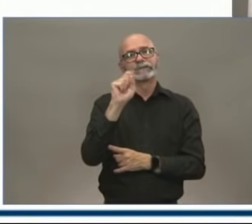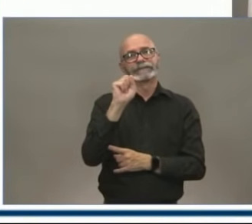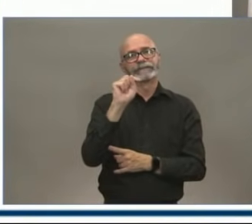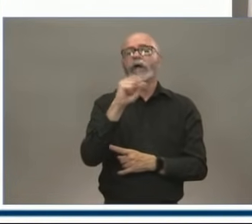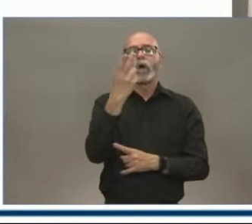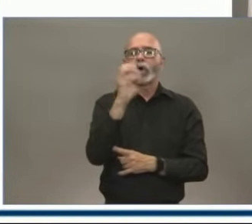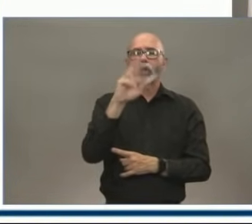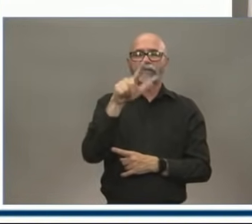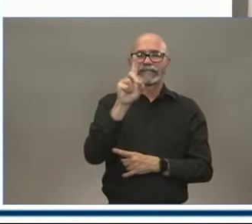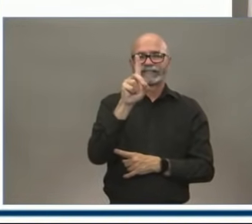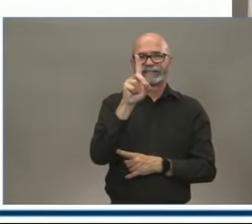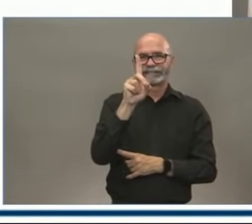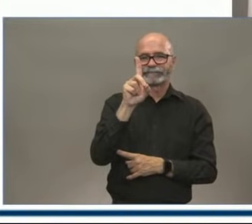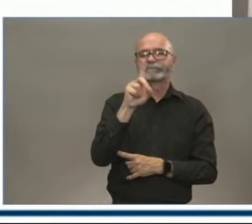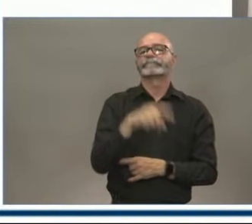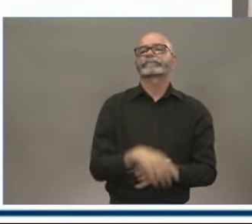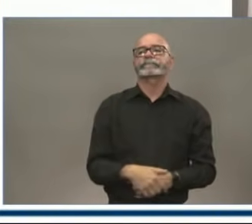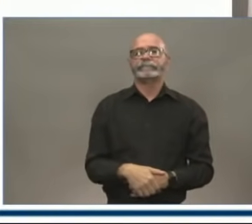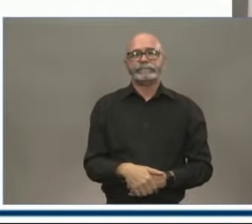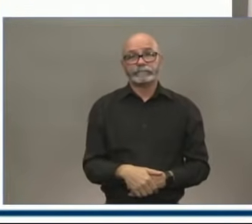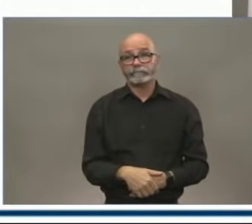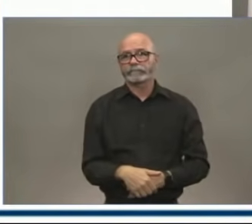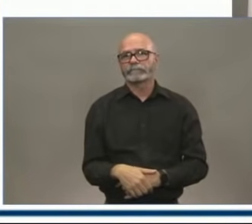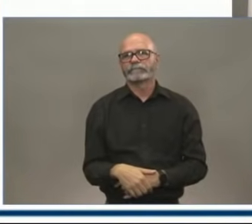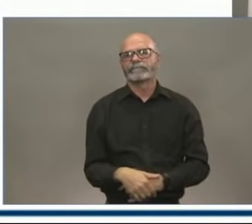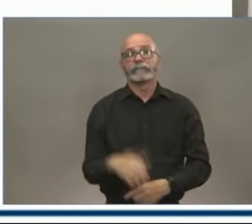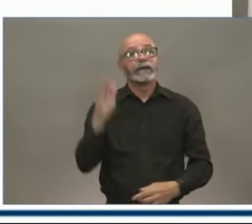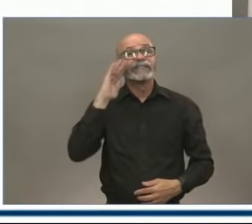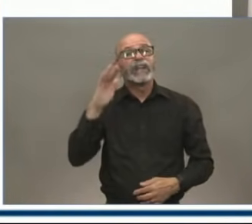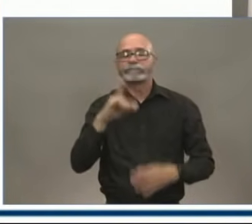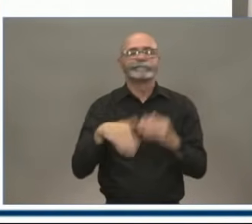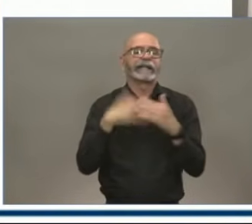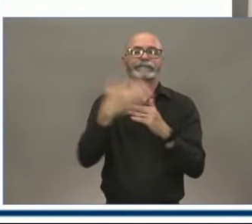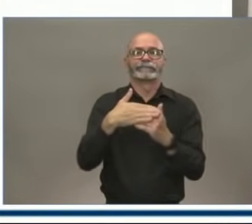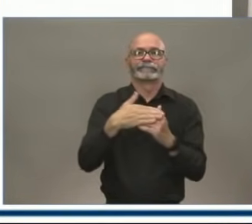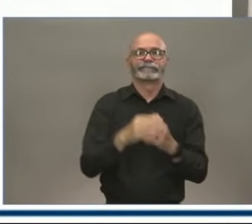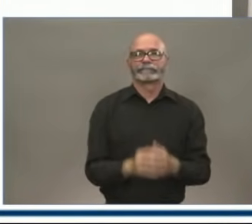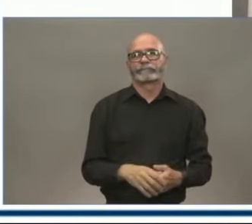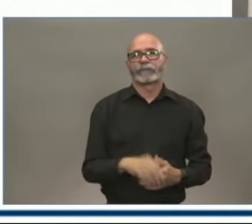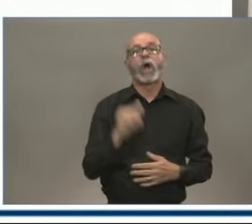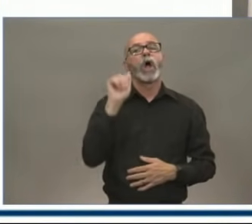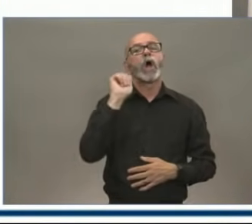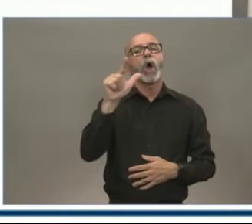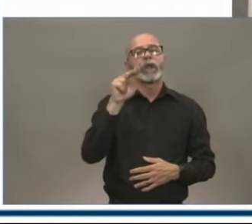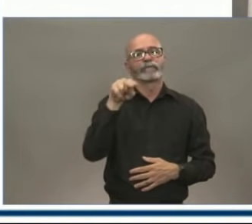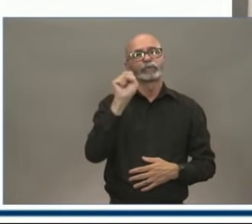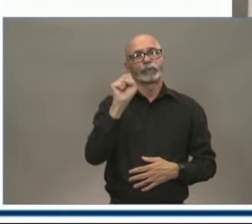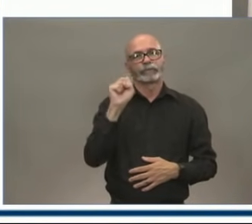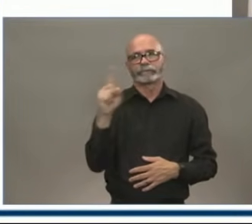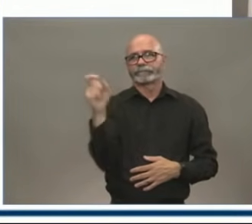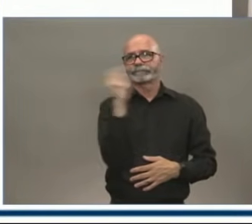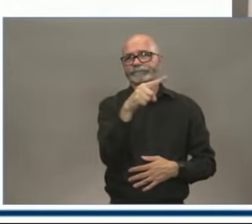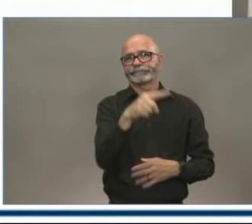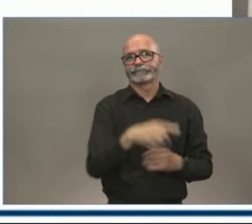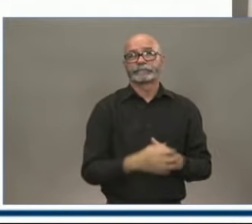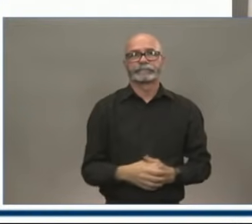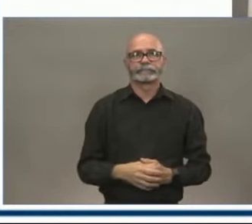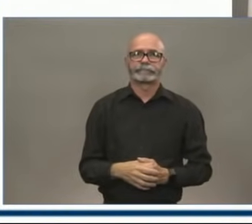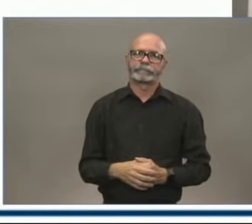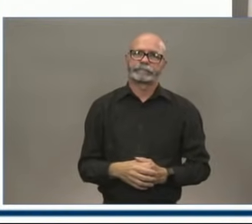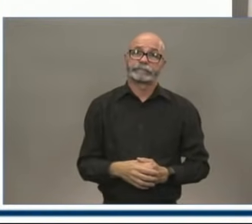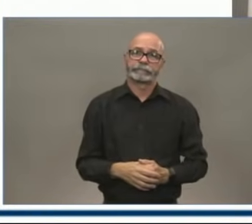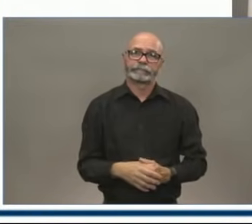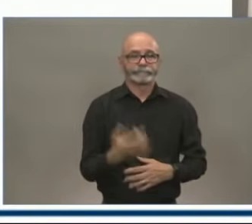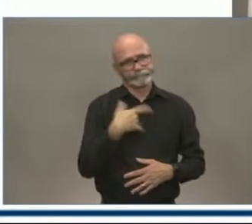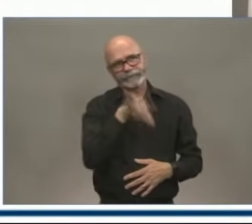Stuart, are you there? Moving on to Lindsay Armstrong with All Nova Scotia. Thank you. I'd like to ask the